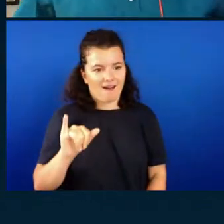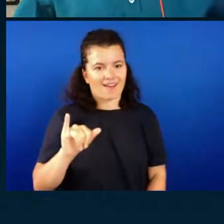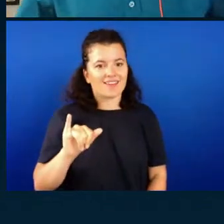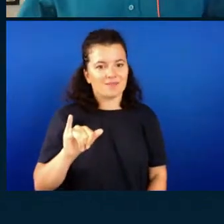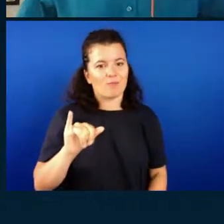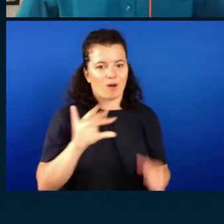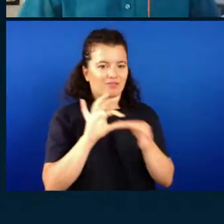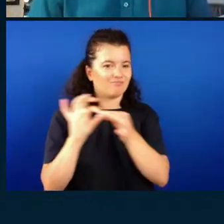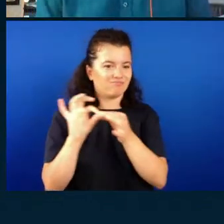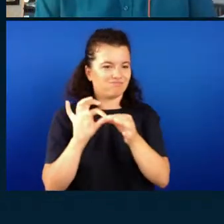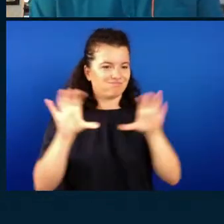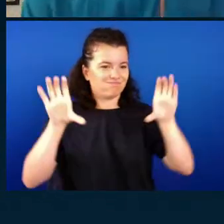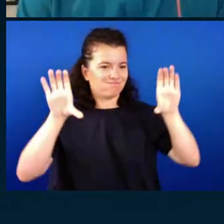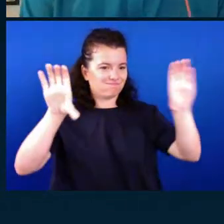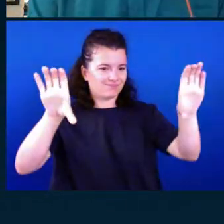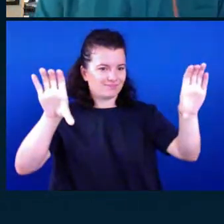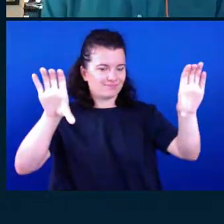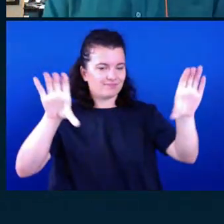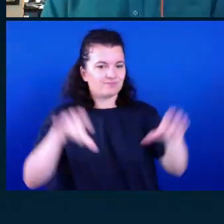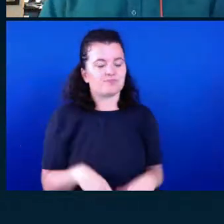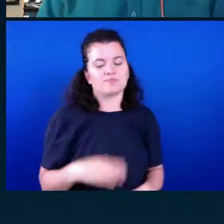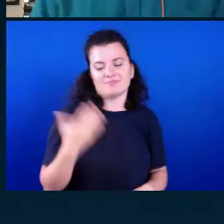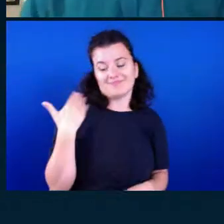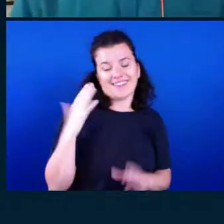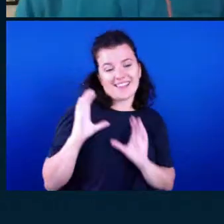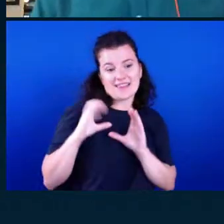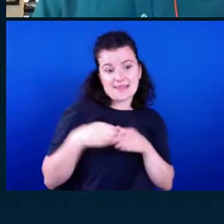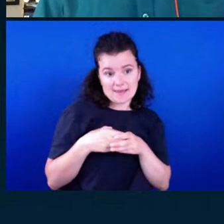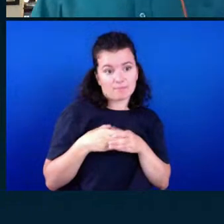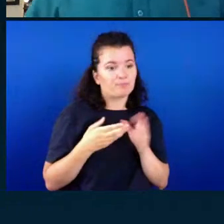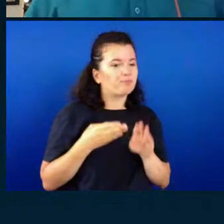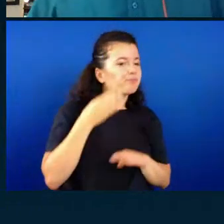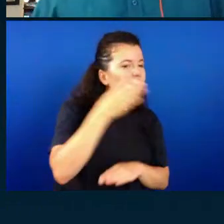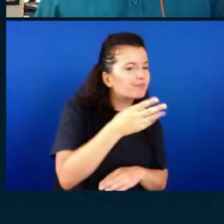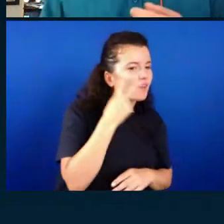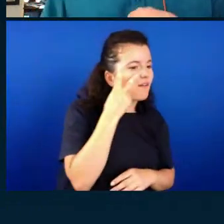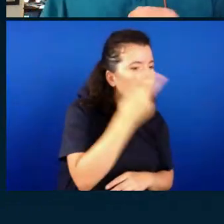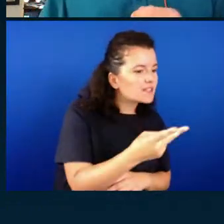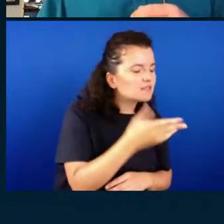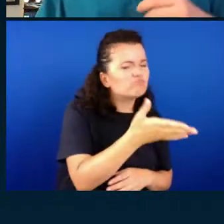the VS for Mac team, we did a customer visit, and we were working with,